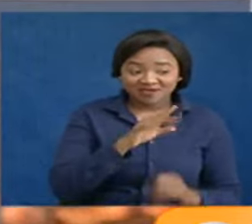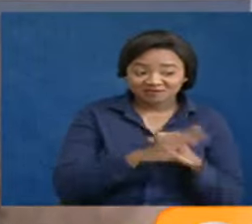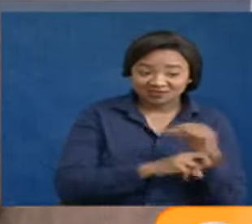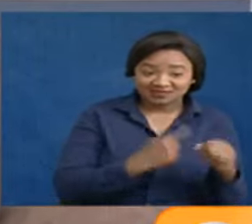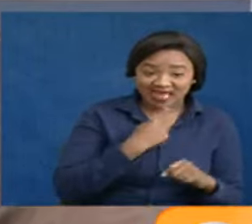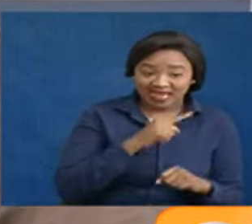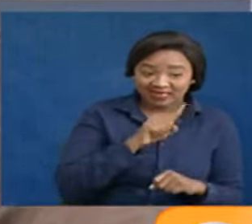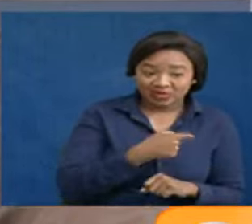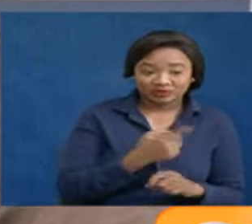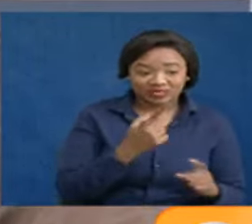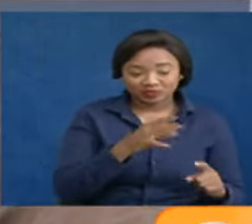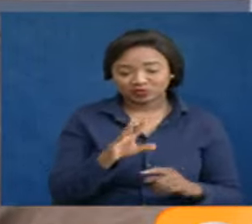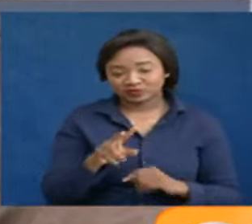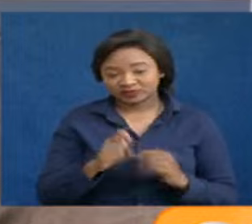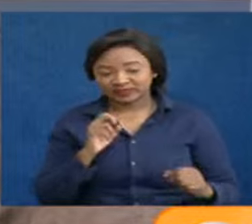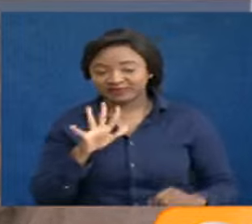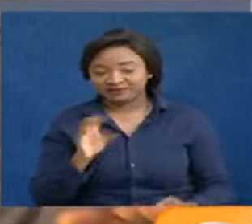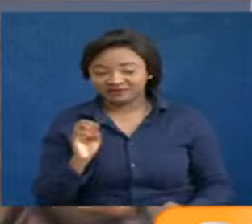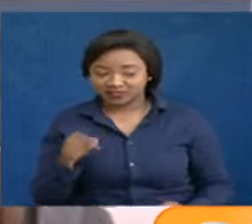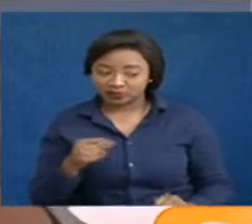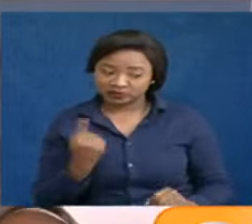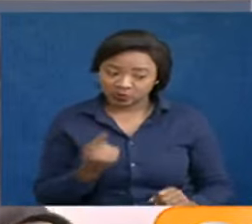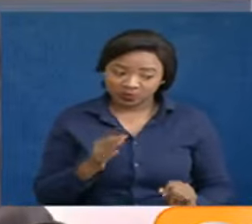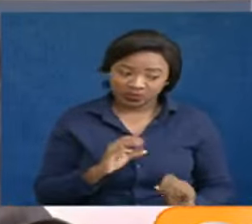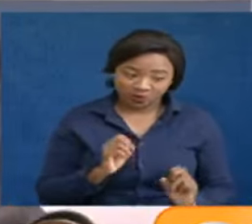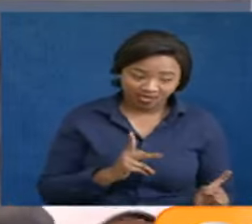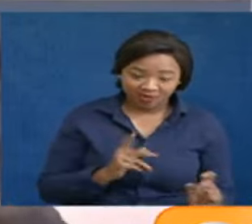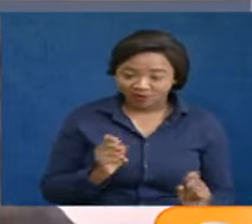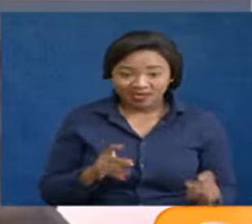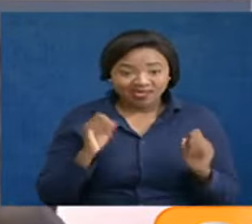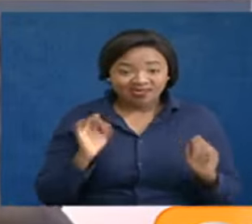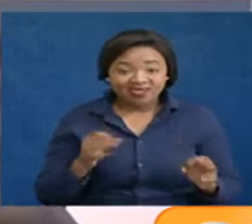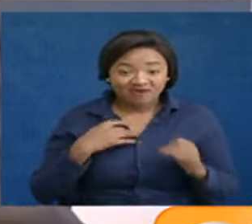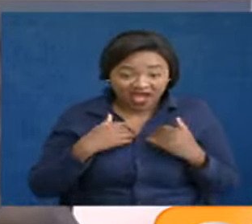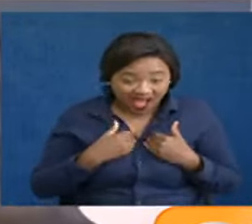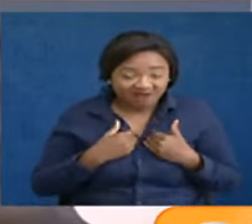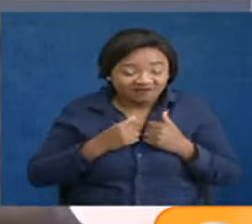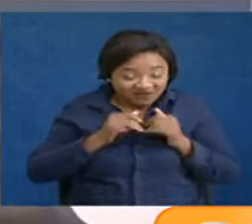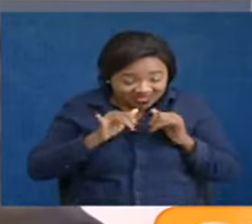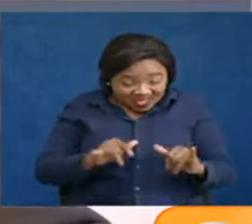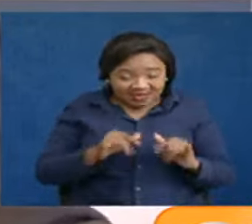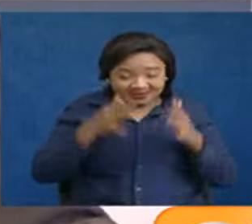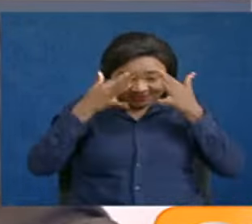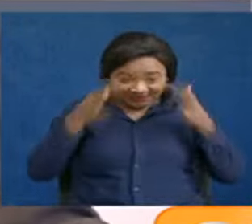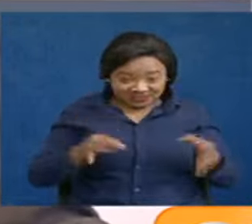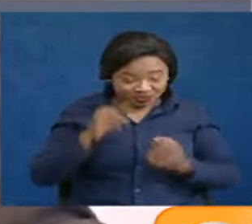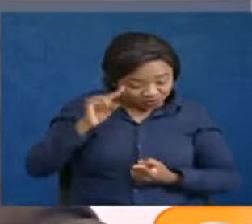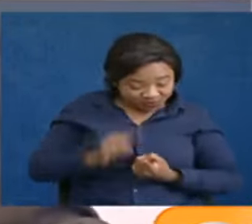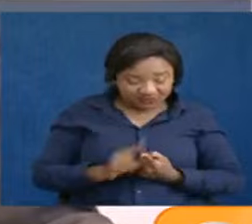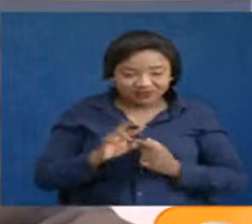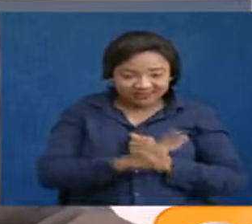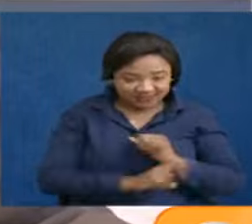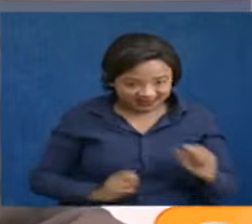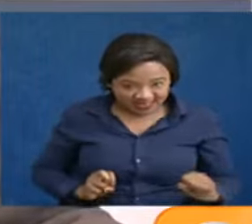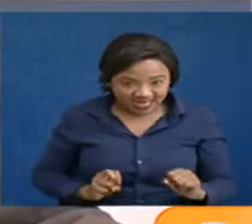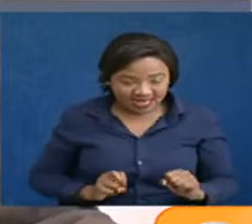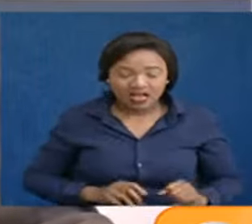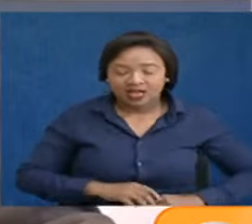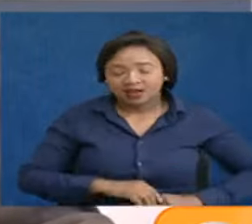100,000, steal 50,000. If there could be that, I don't know whether to call it conscious decision, but if there could be such a